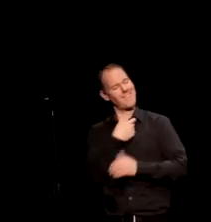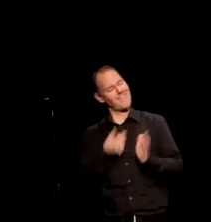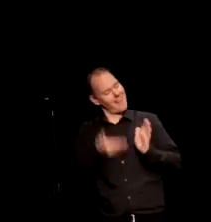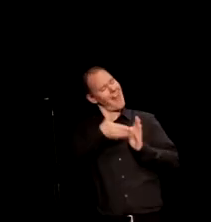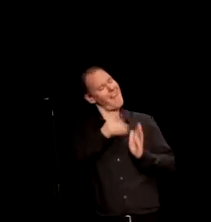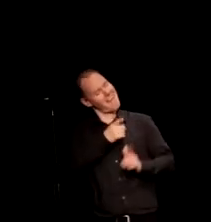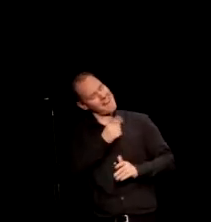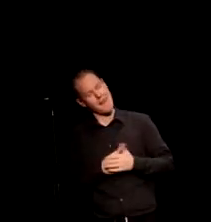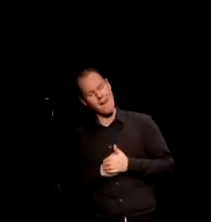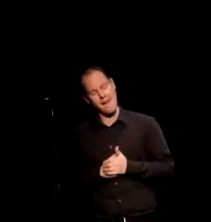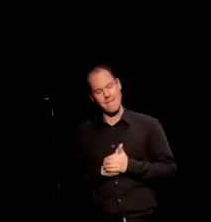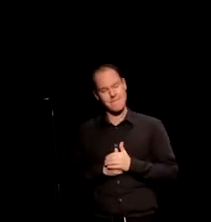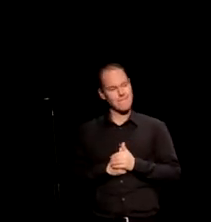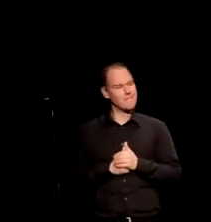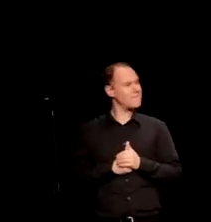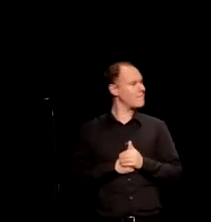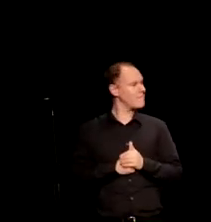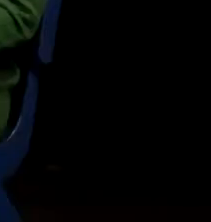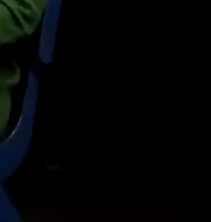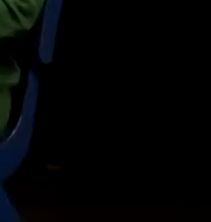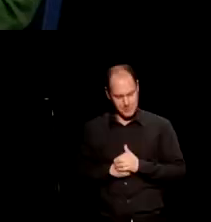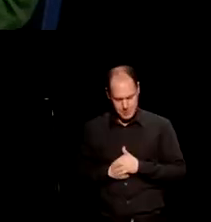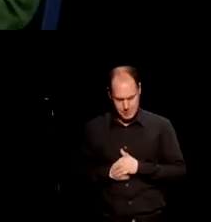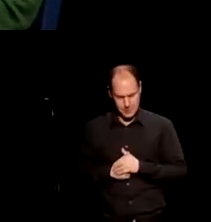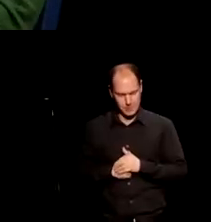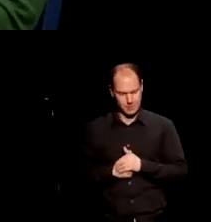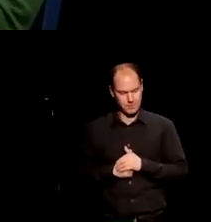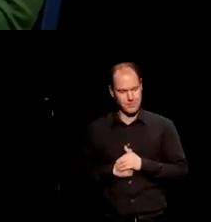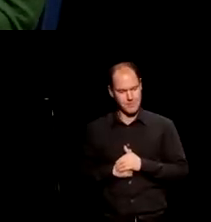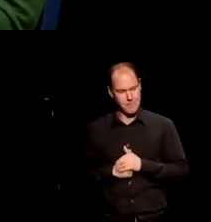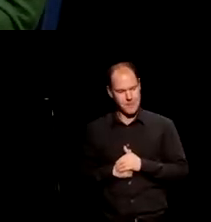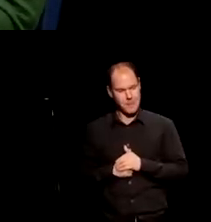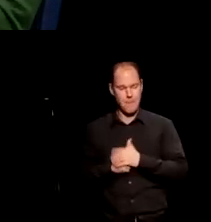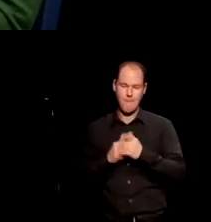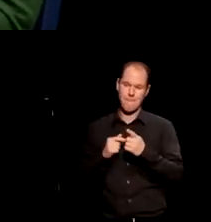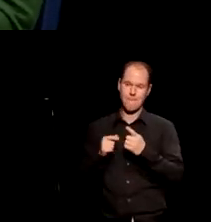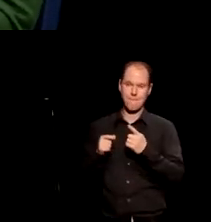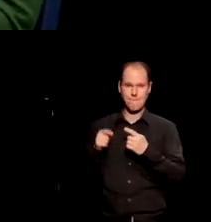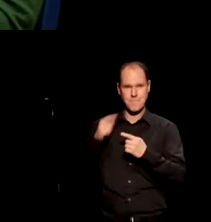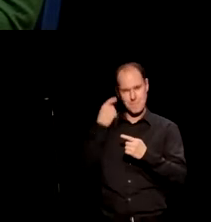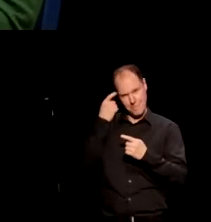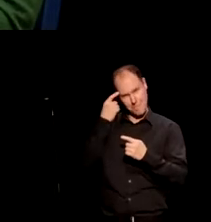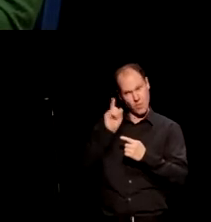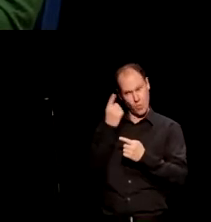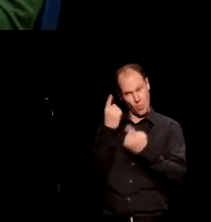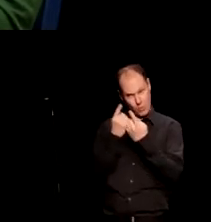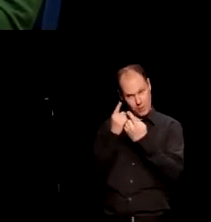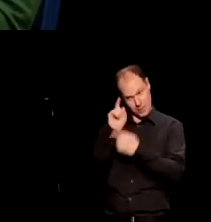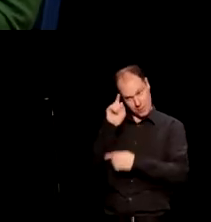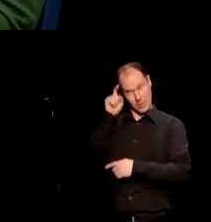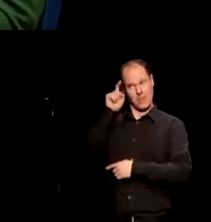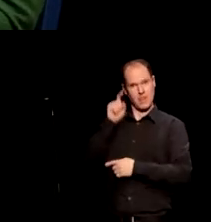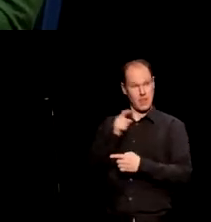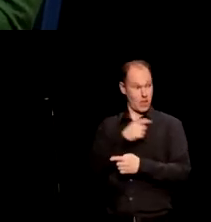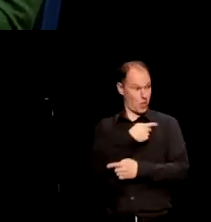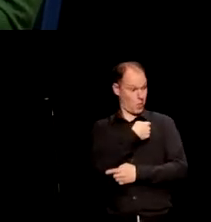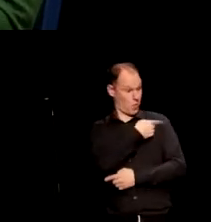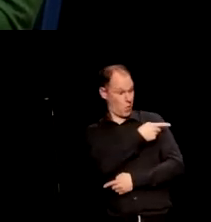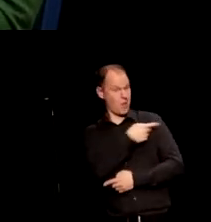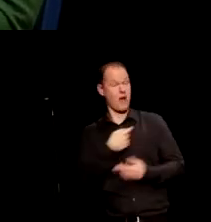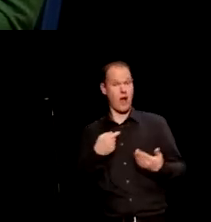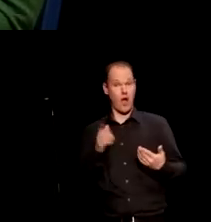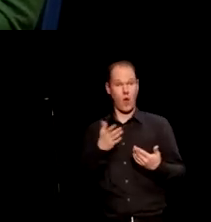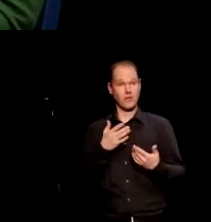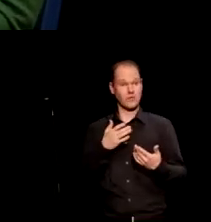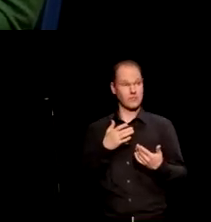saying. Well, the one thing I wanted to pick up as well for gathering their thoughts for the questions was, I mean, all of you obviously have